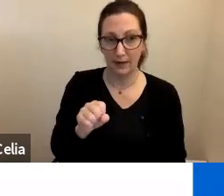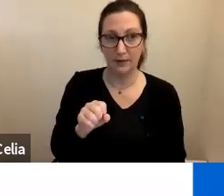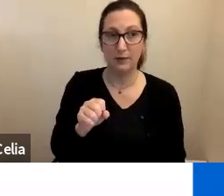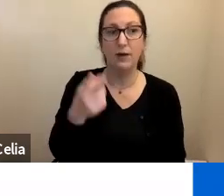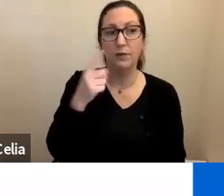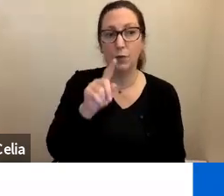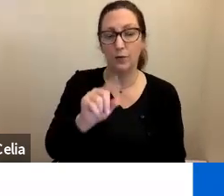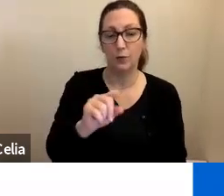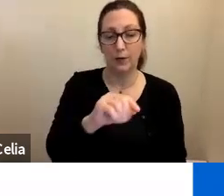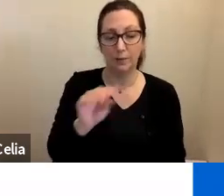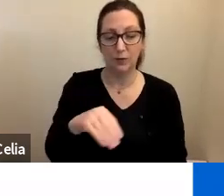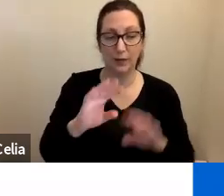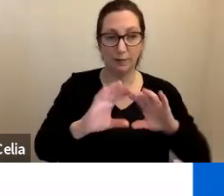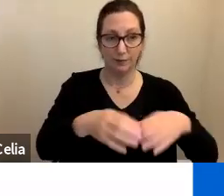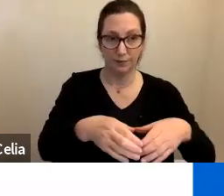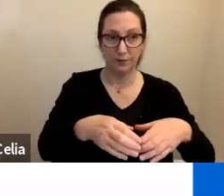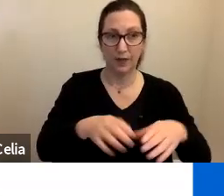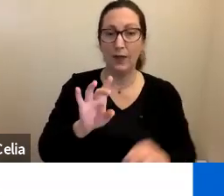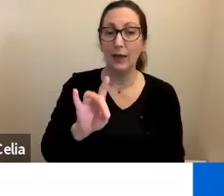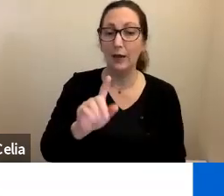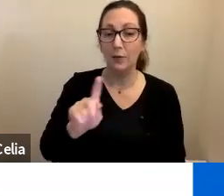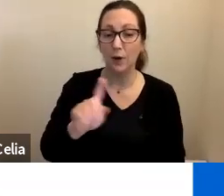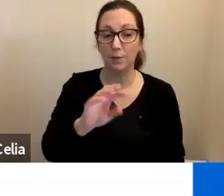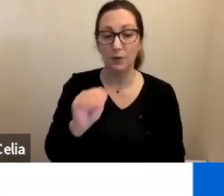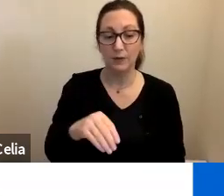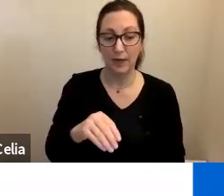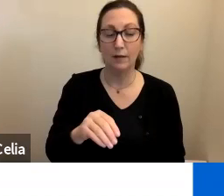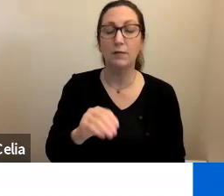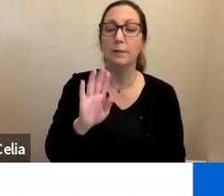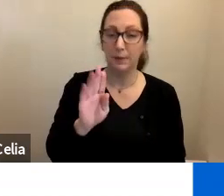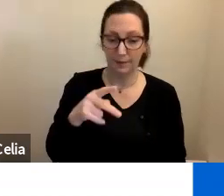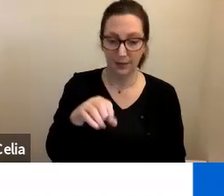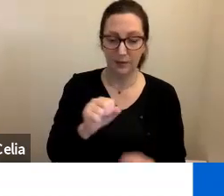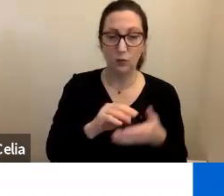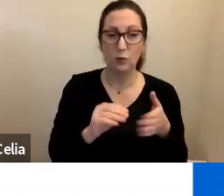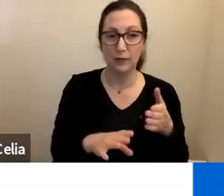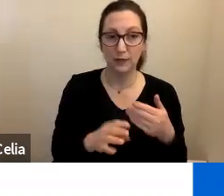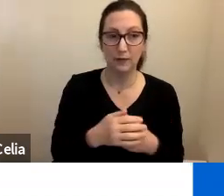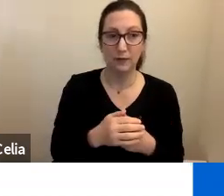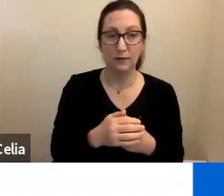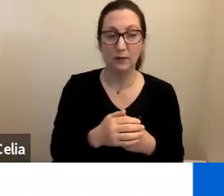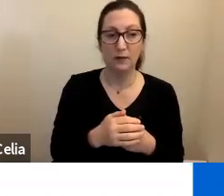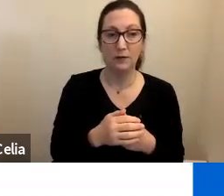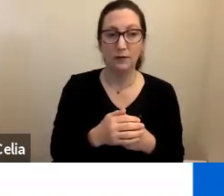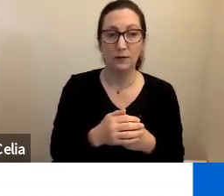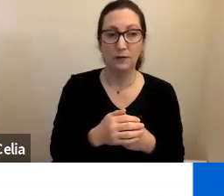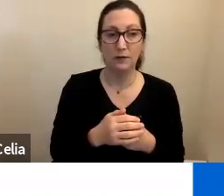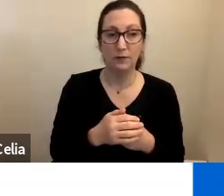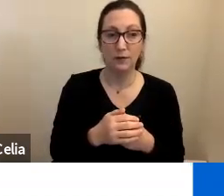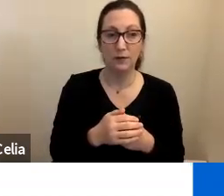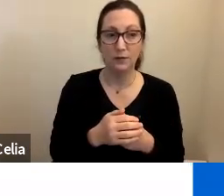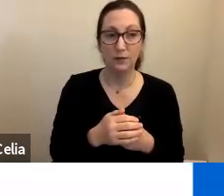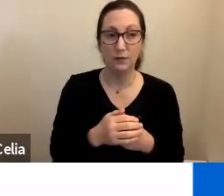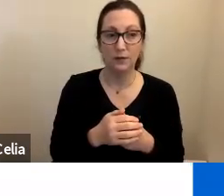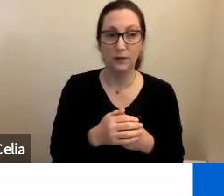pool, with 81% of the invitees being BPS students. We see that there is a